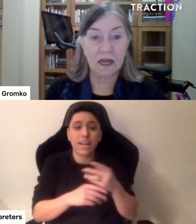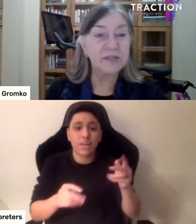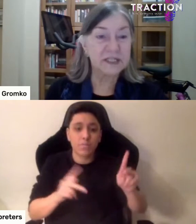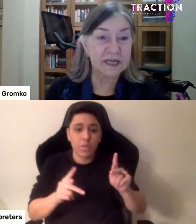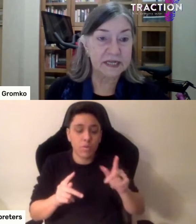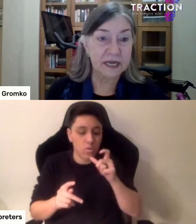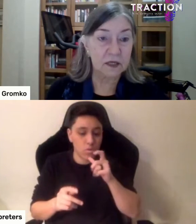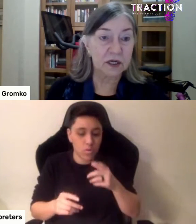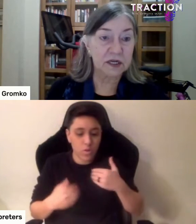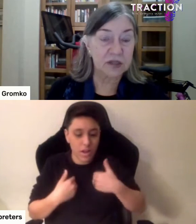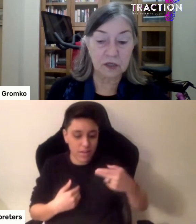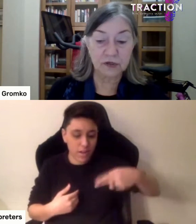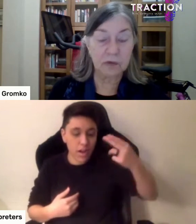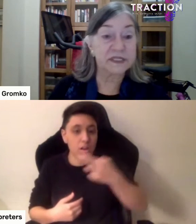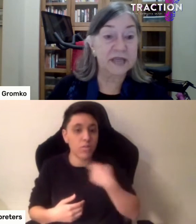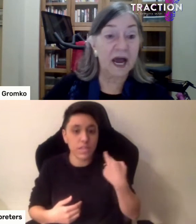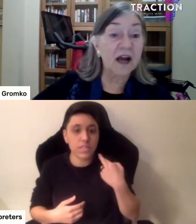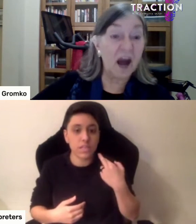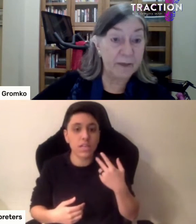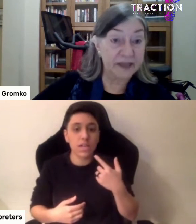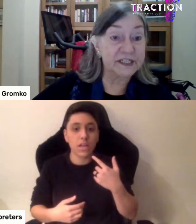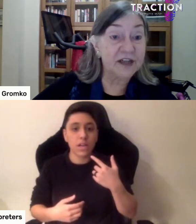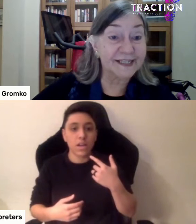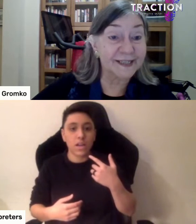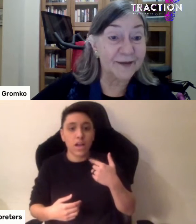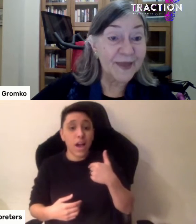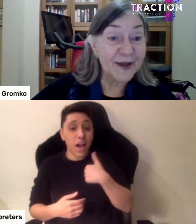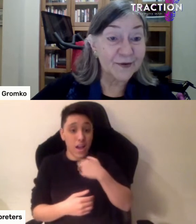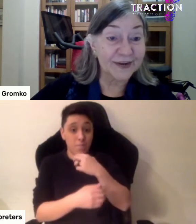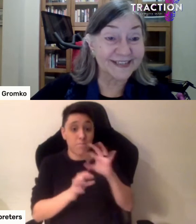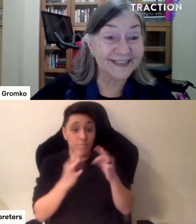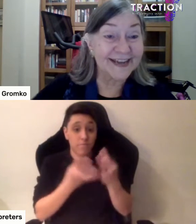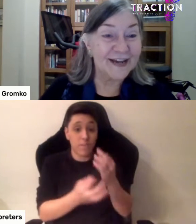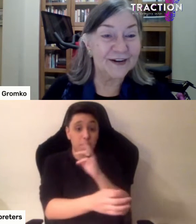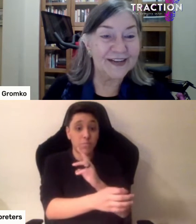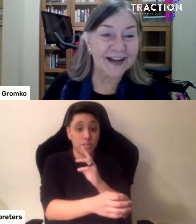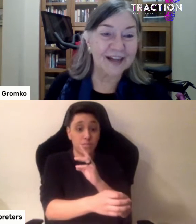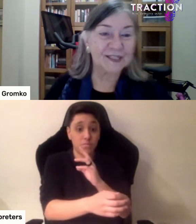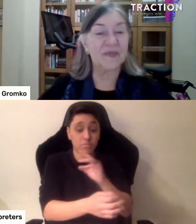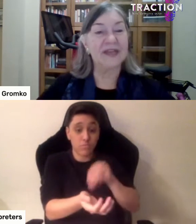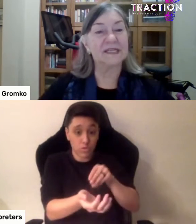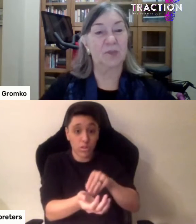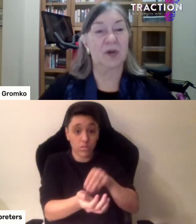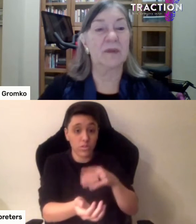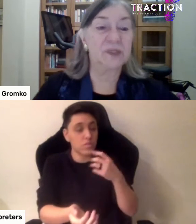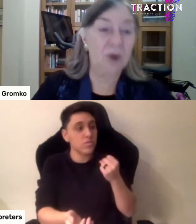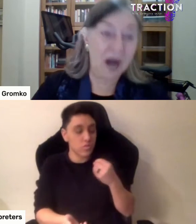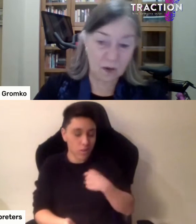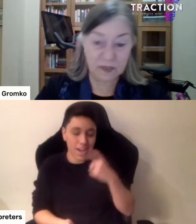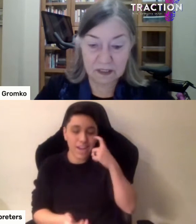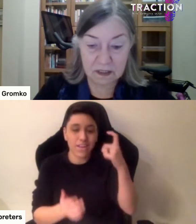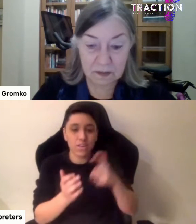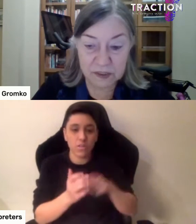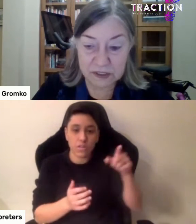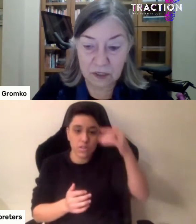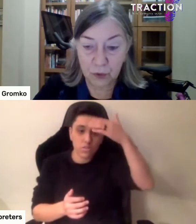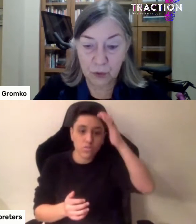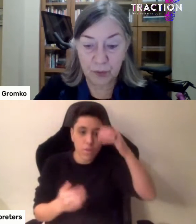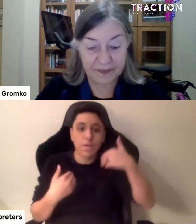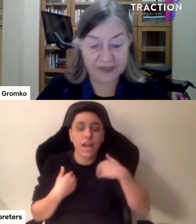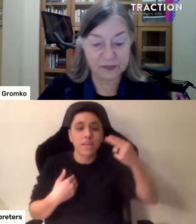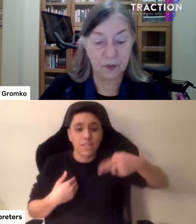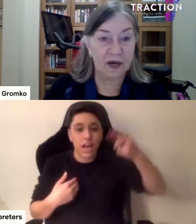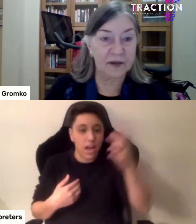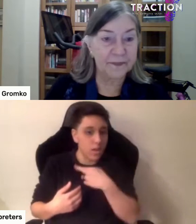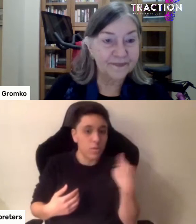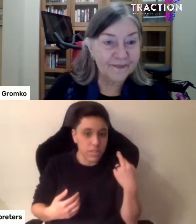in Seattle, I'm just going to take a look at Donald Trump and say, I bet he's got some risks. He's got some things that put him into a higher risk